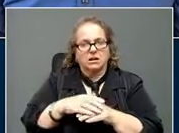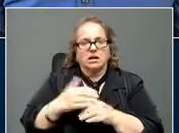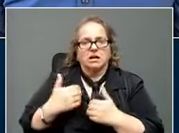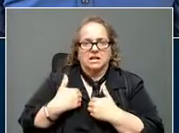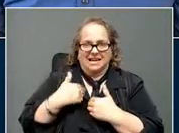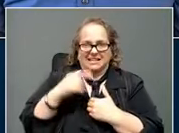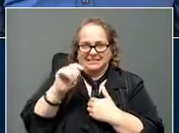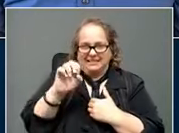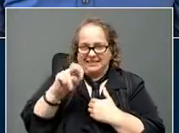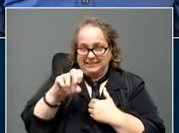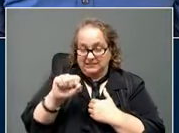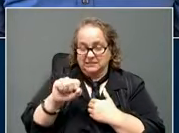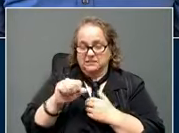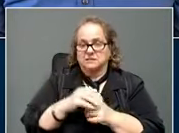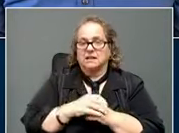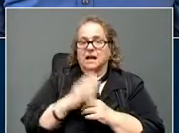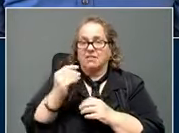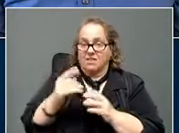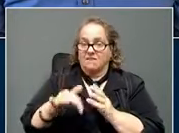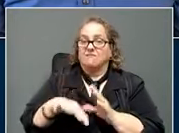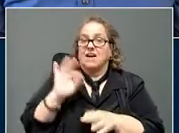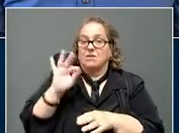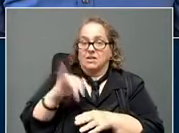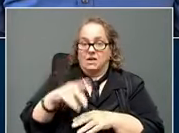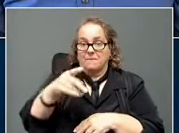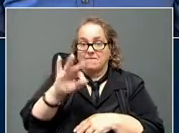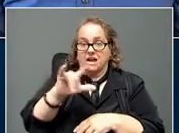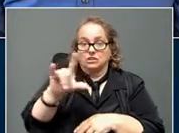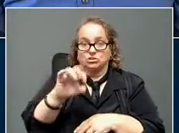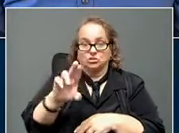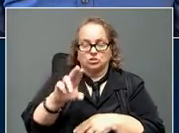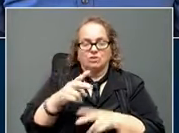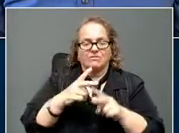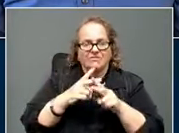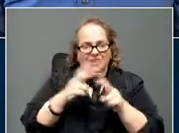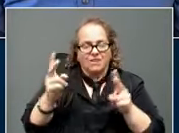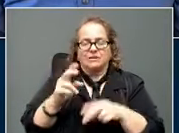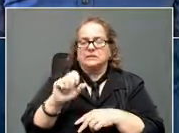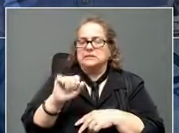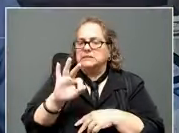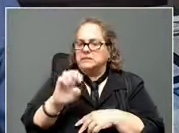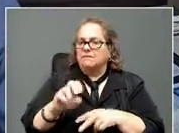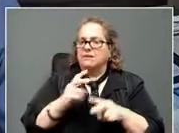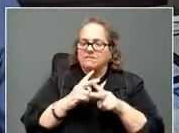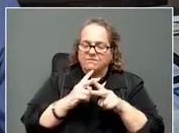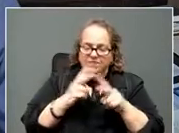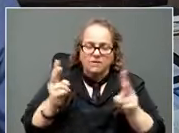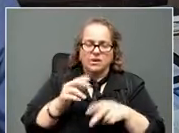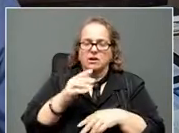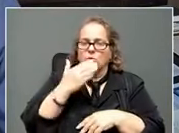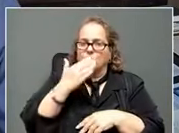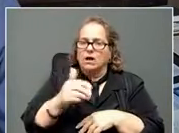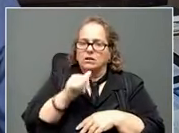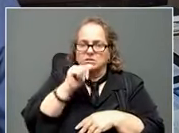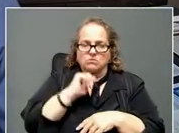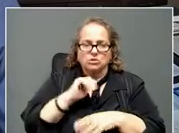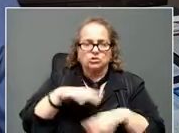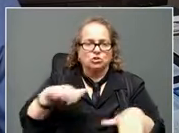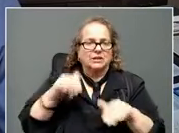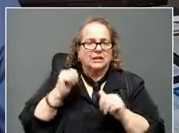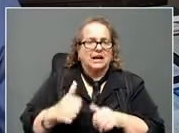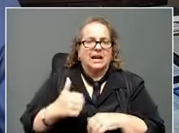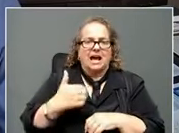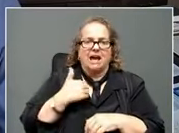and they have found the Pfizer to be incredibly safe and very well tolerated. The children can have a